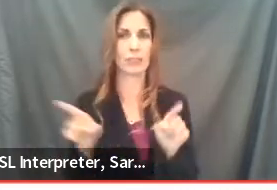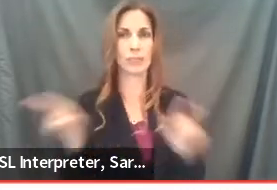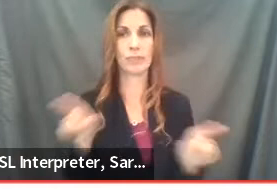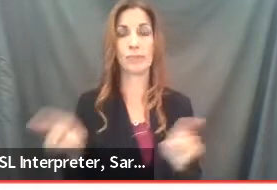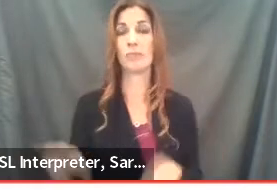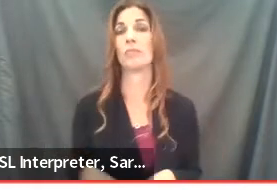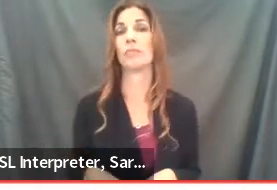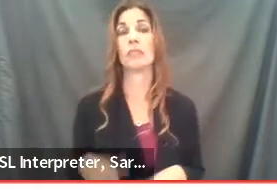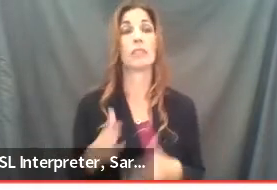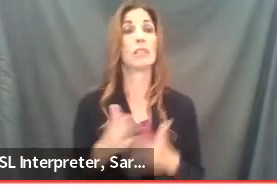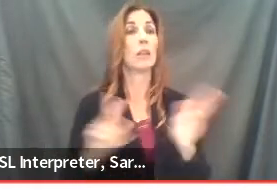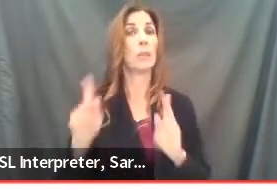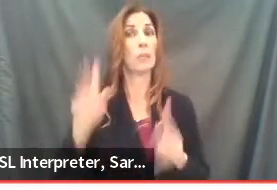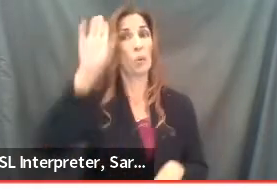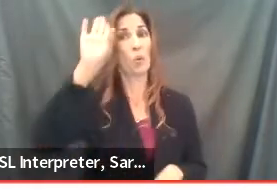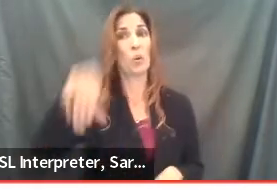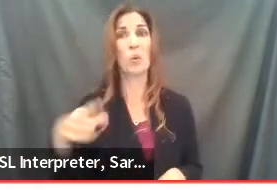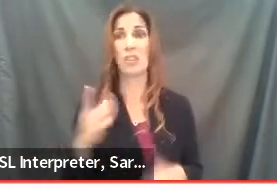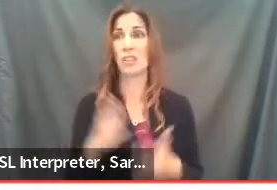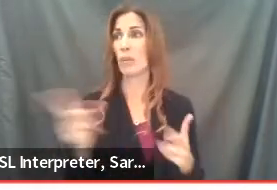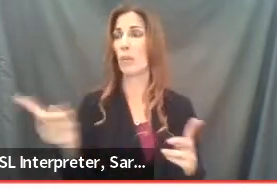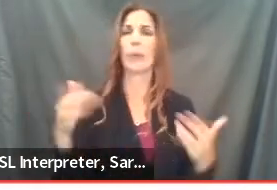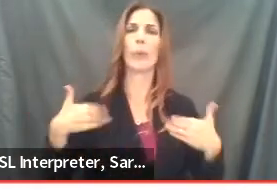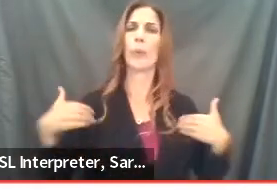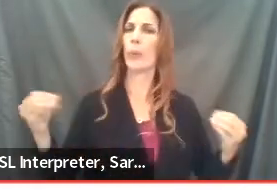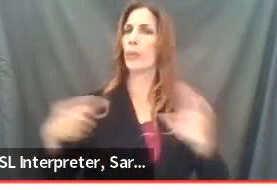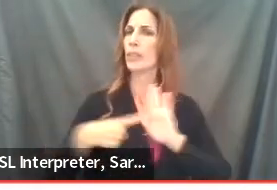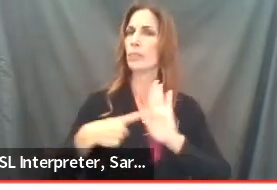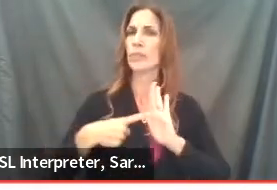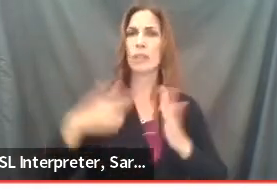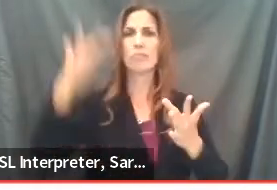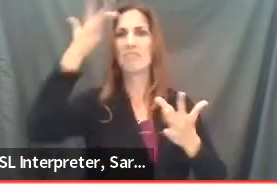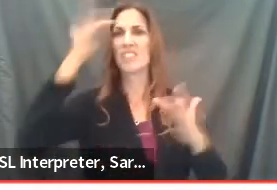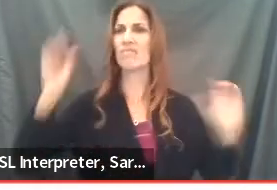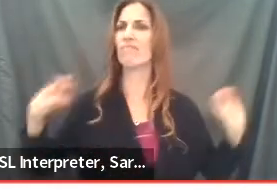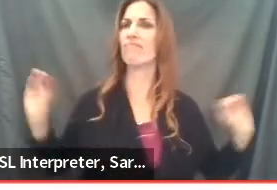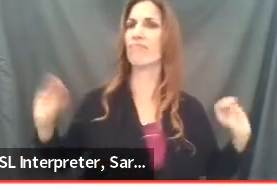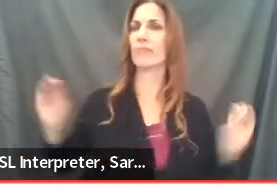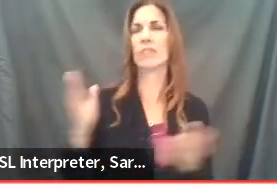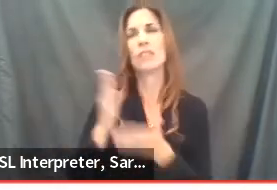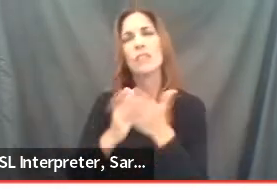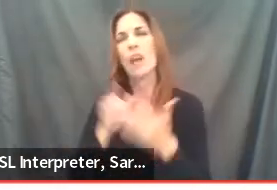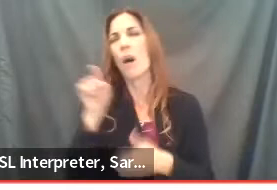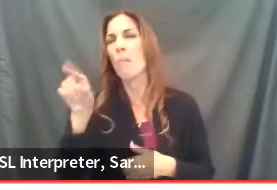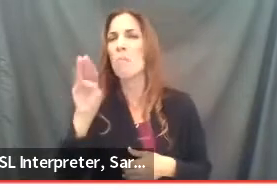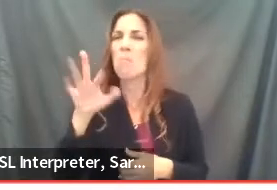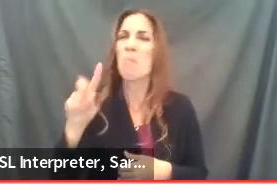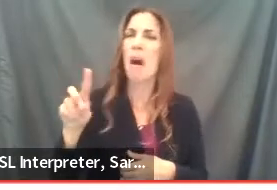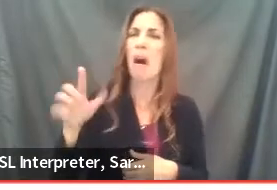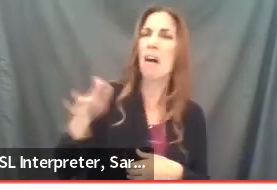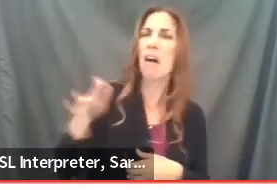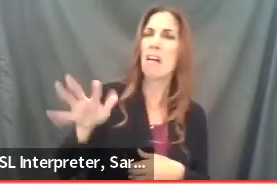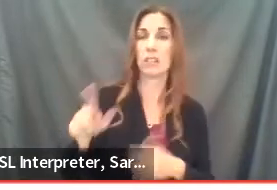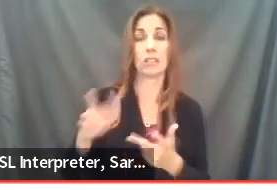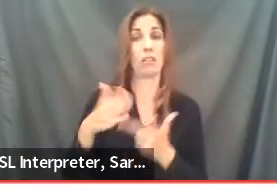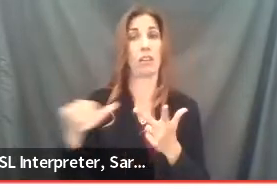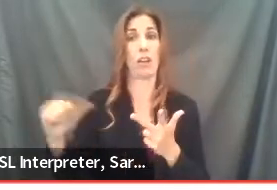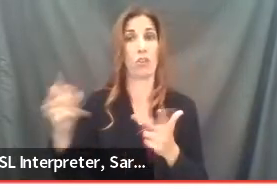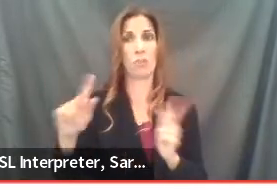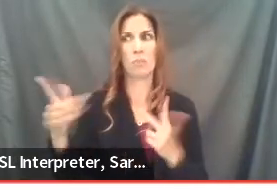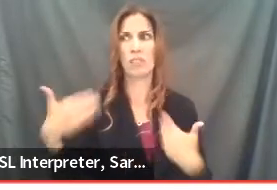have no symptoms, some experience mild symptoms, others can also experience